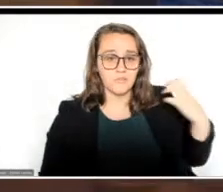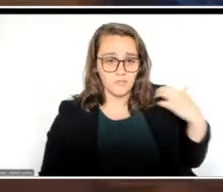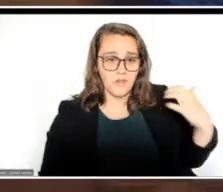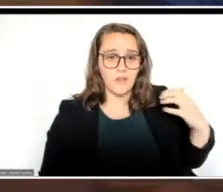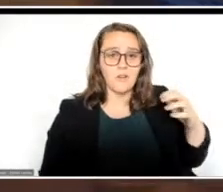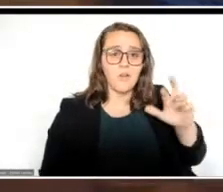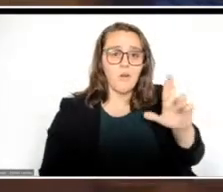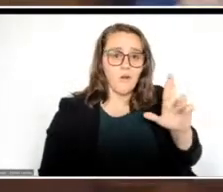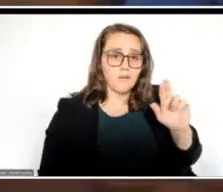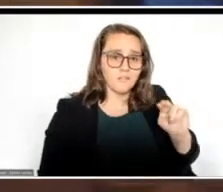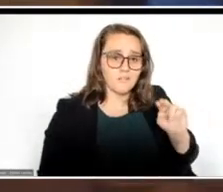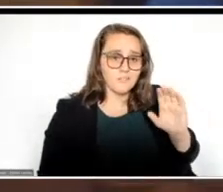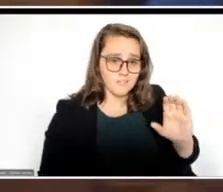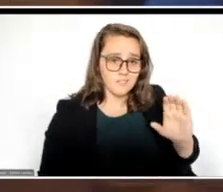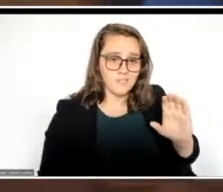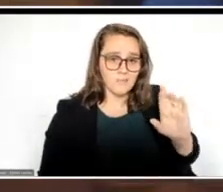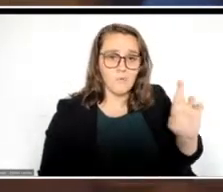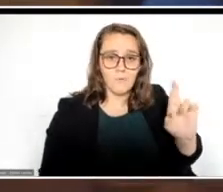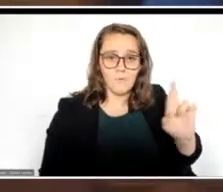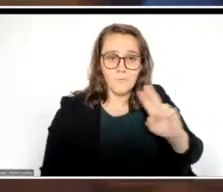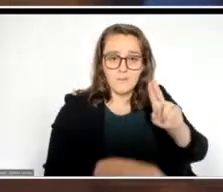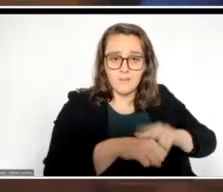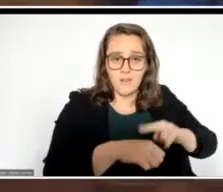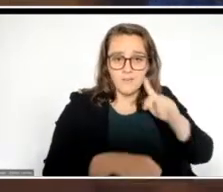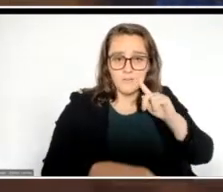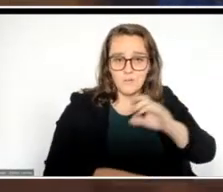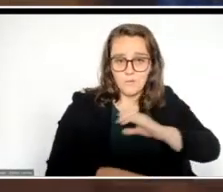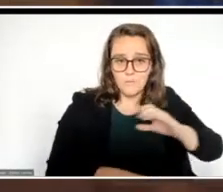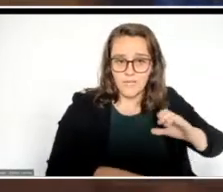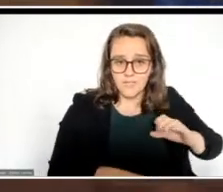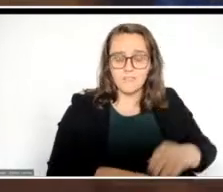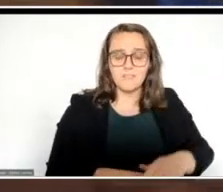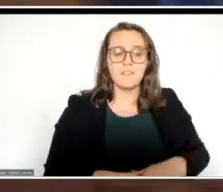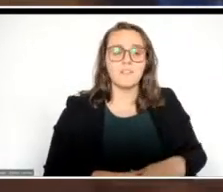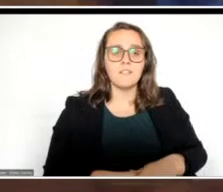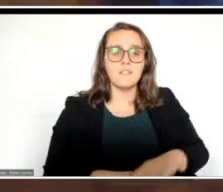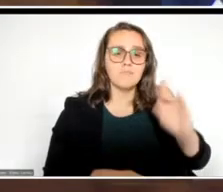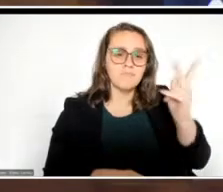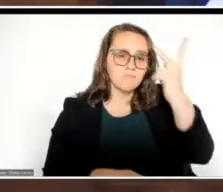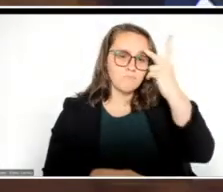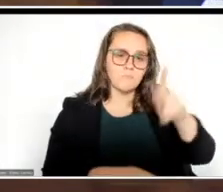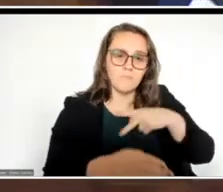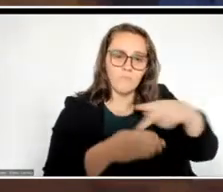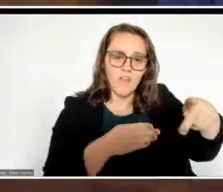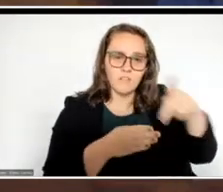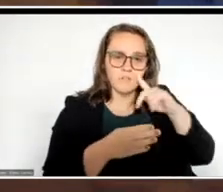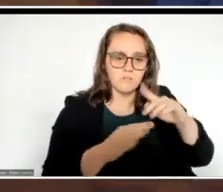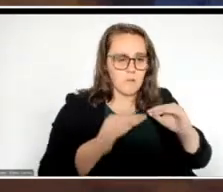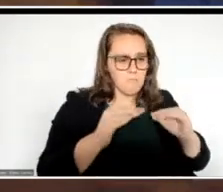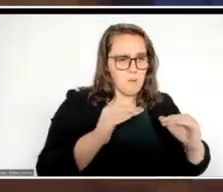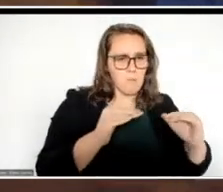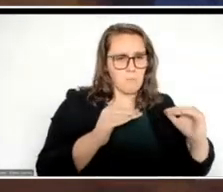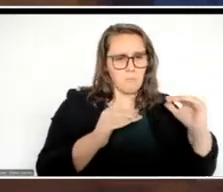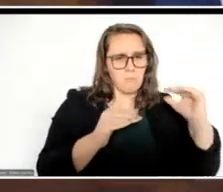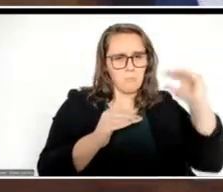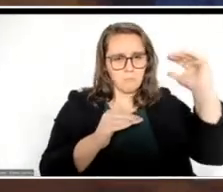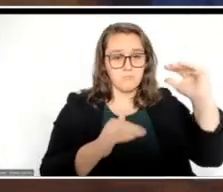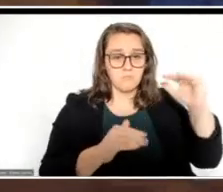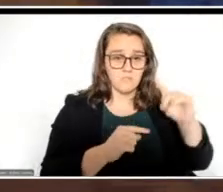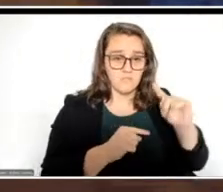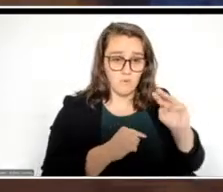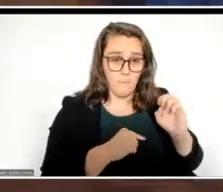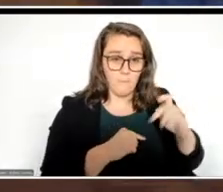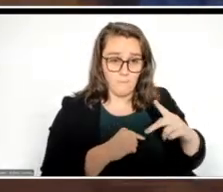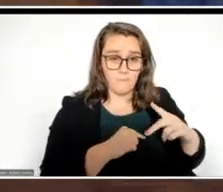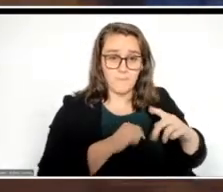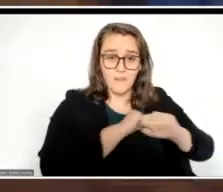Committee, political professionals who worked at the highest levels of the Trump campaign, Trump appointees